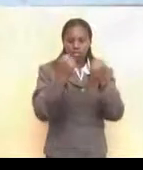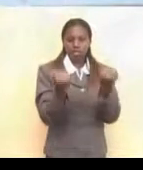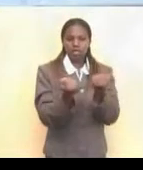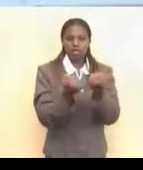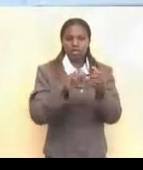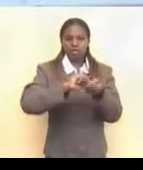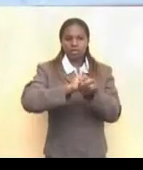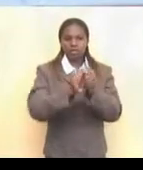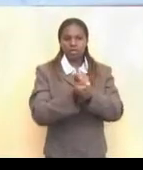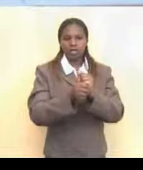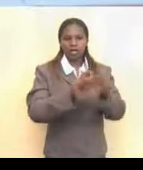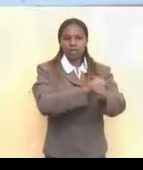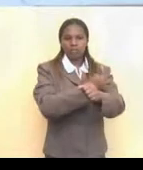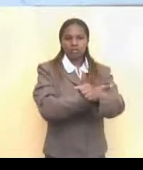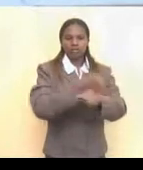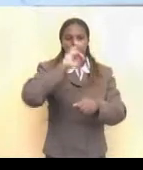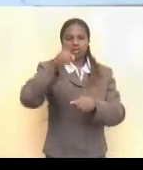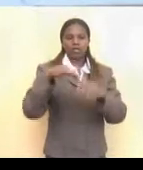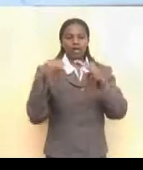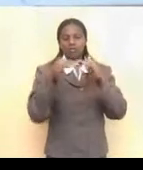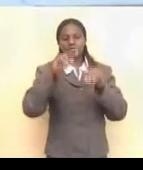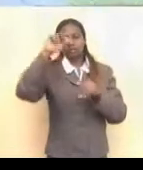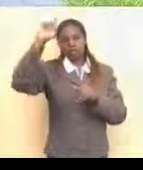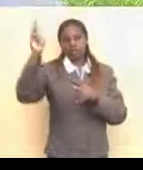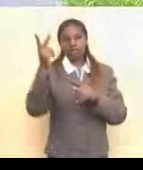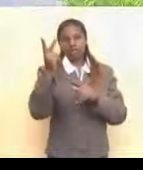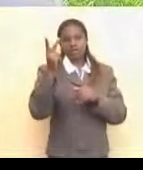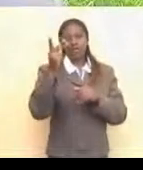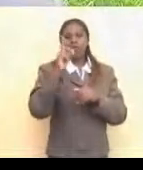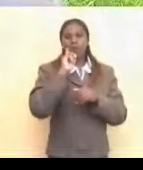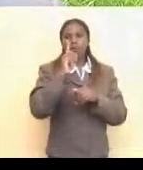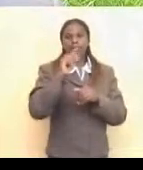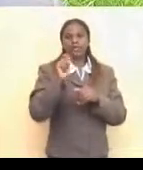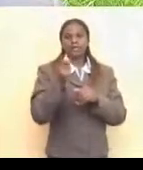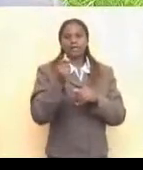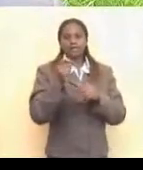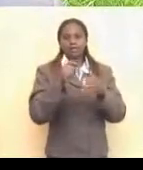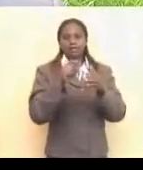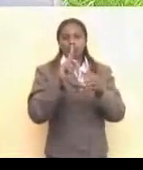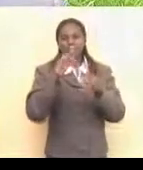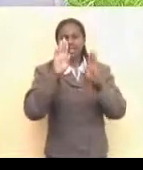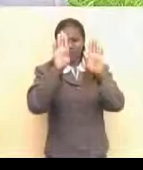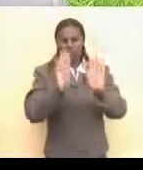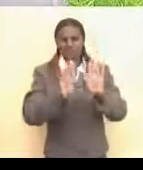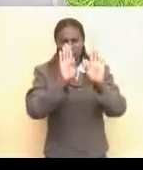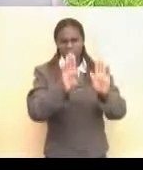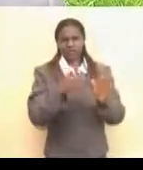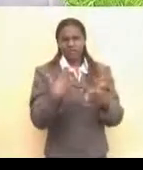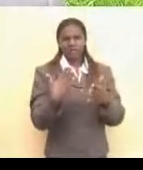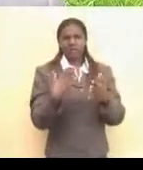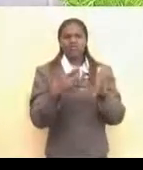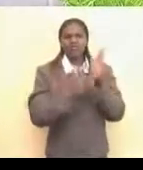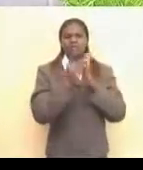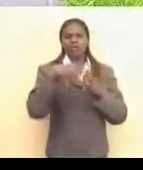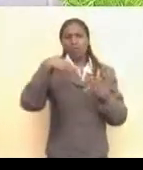transformative administration of justice and equity in Kenya. As one of the key components is to even develop